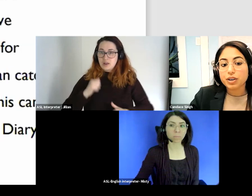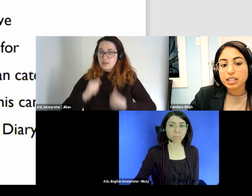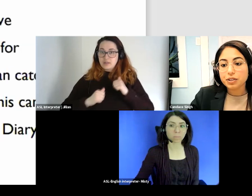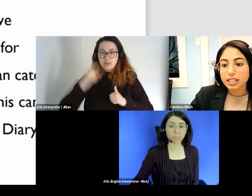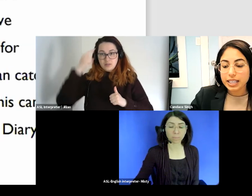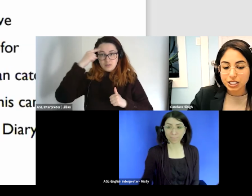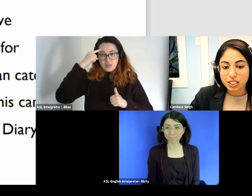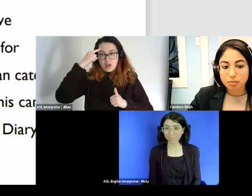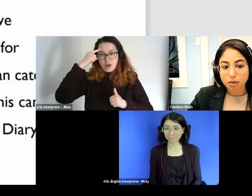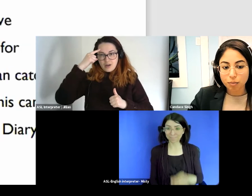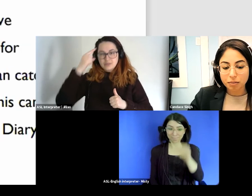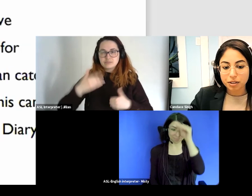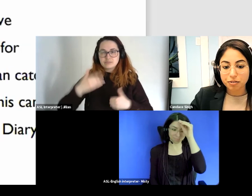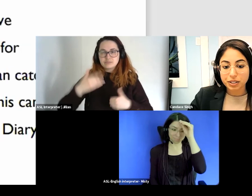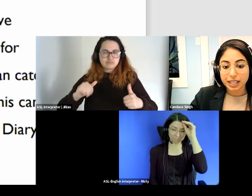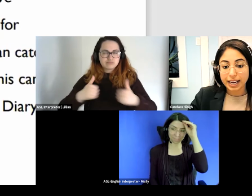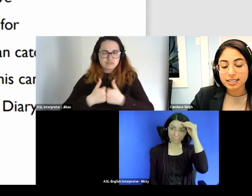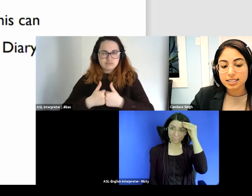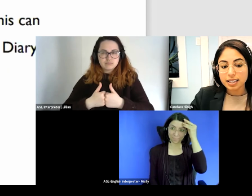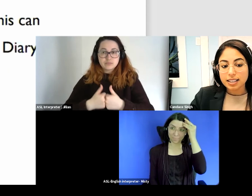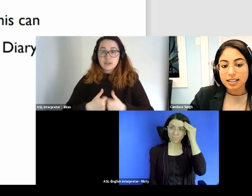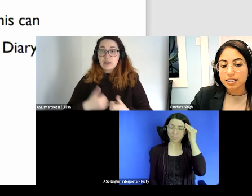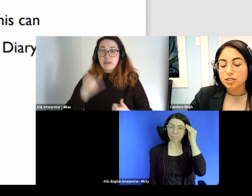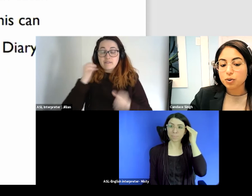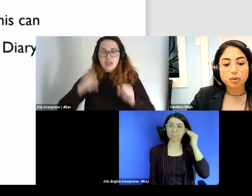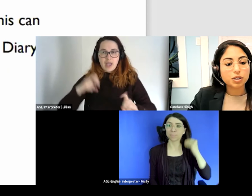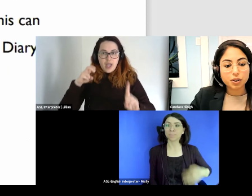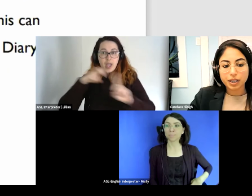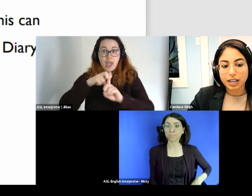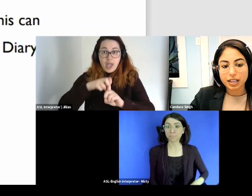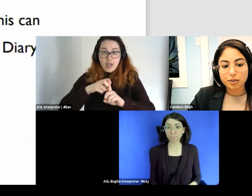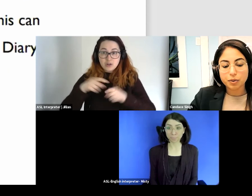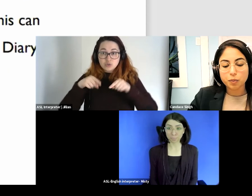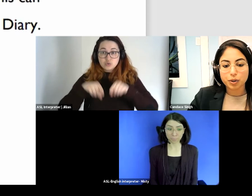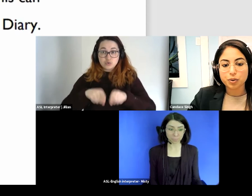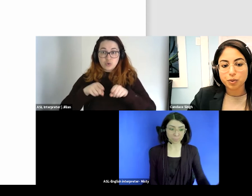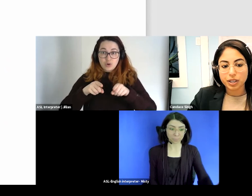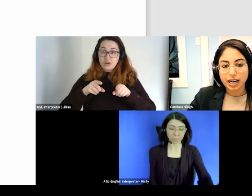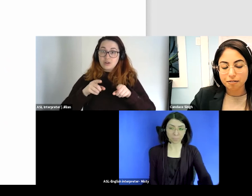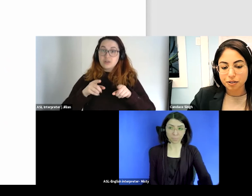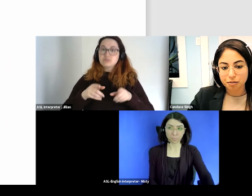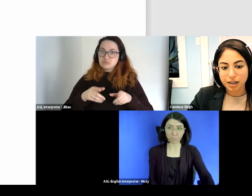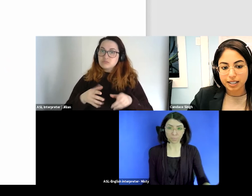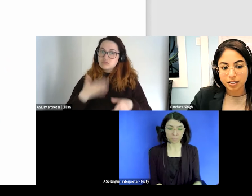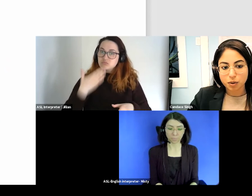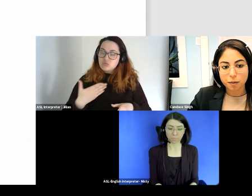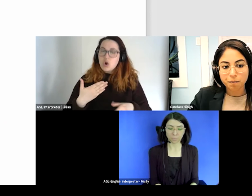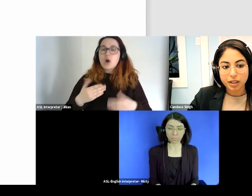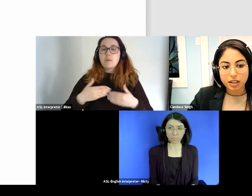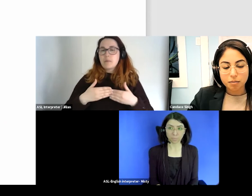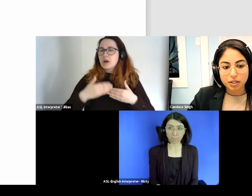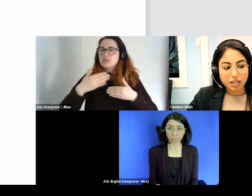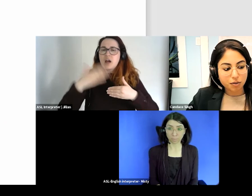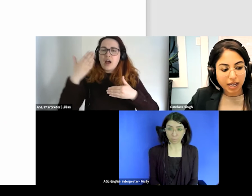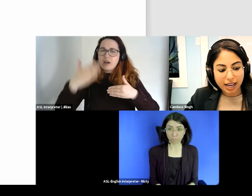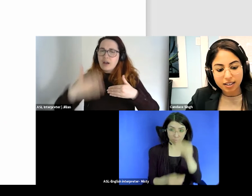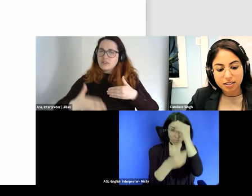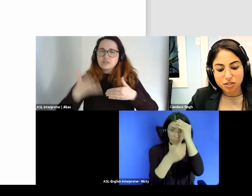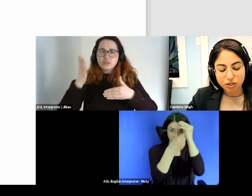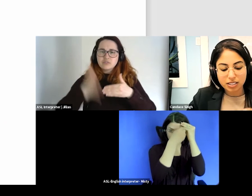really great if you can catch it in the moment, but if you can't, that's totally okay. You can work through it after the fact as well. But